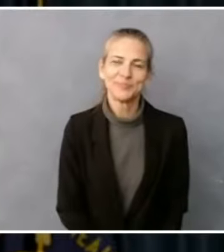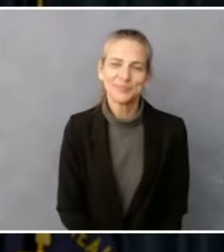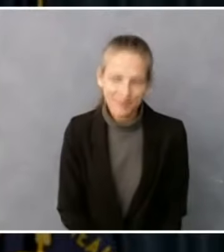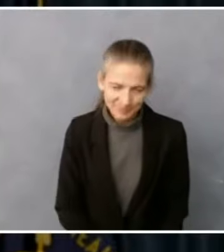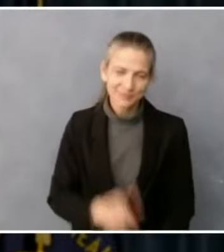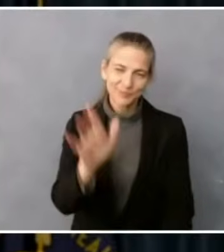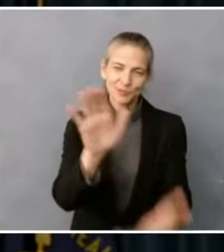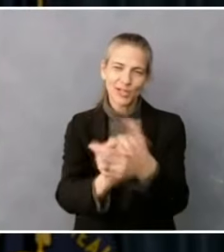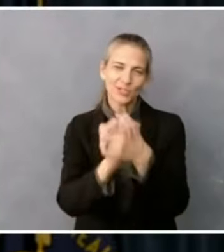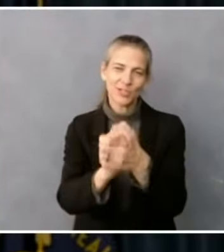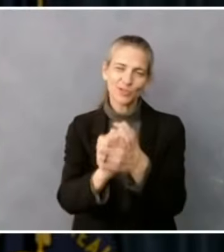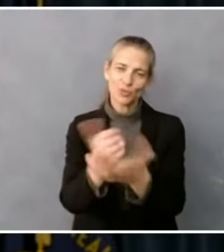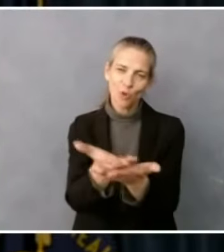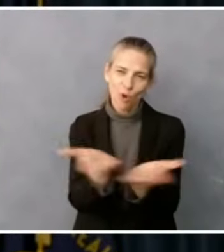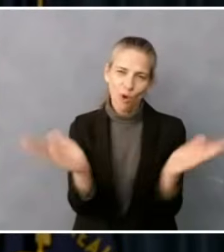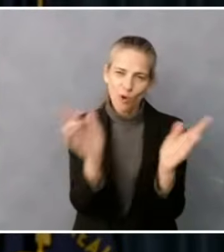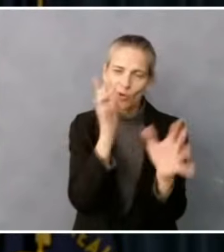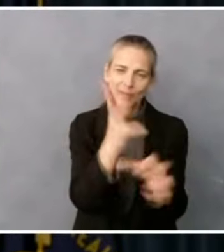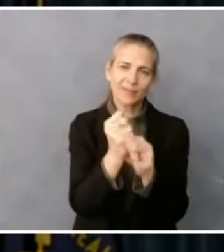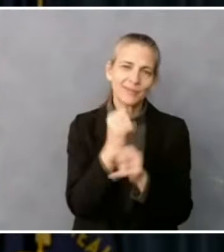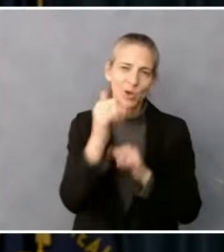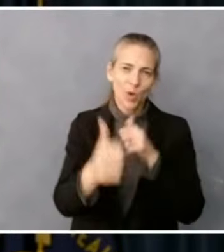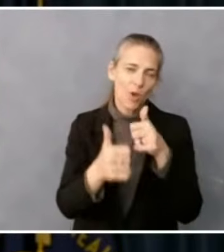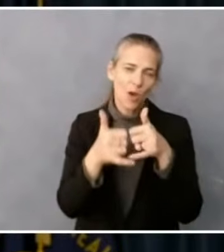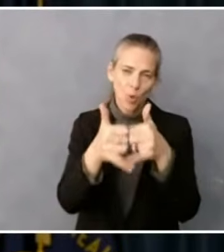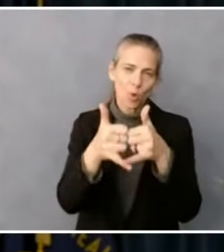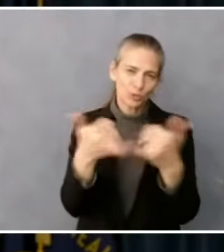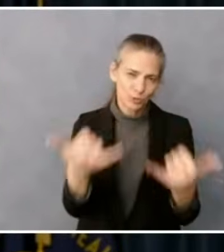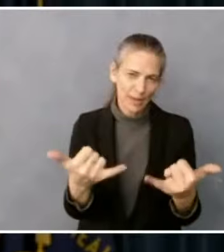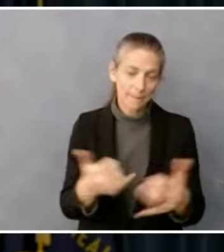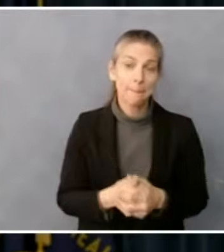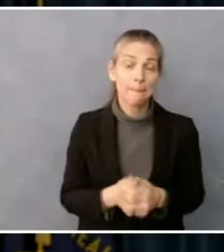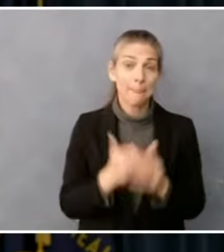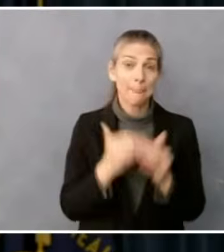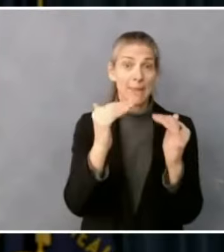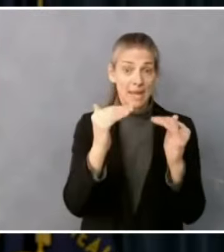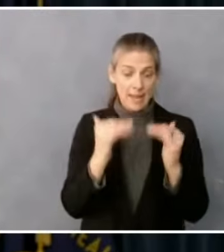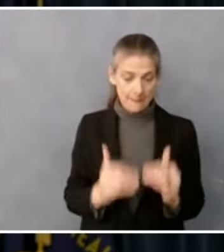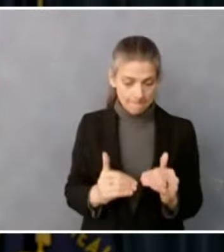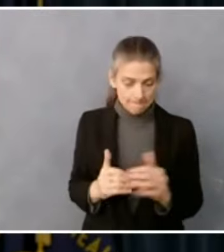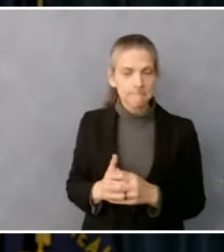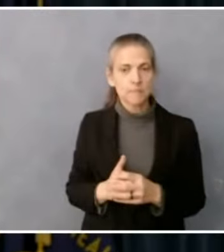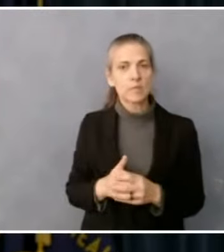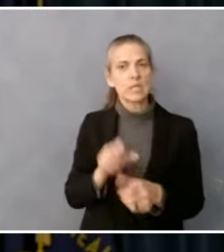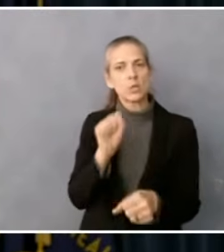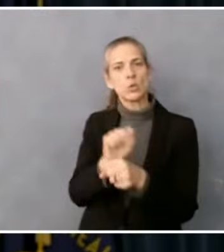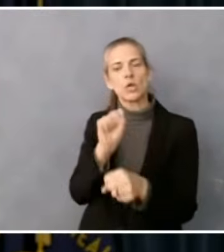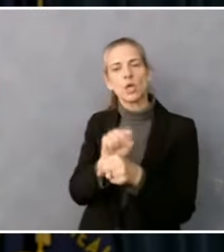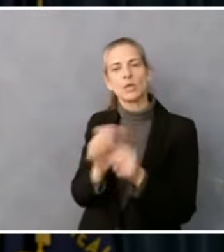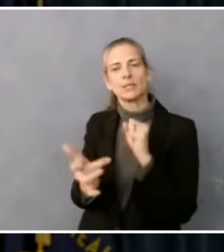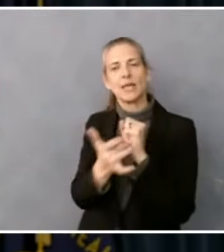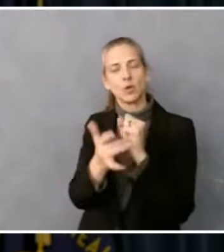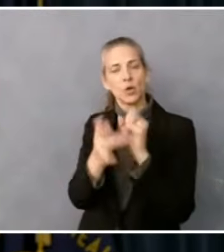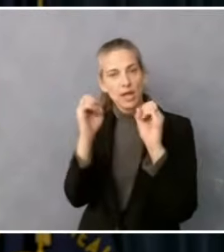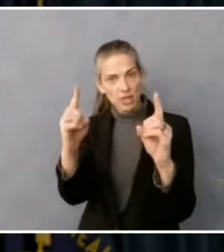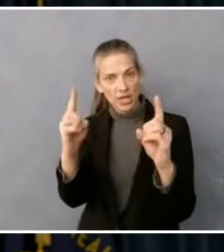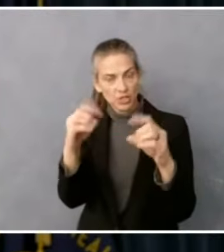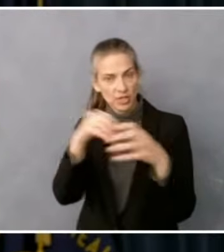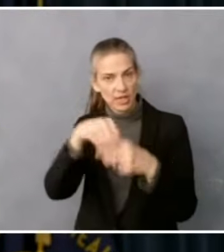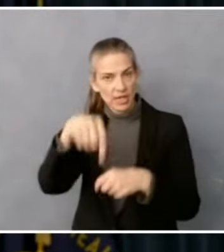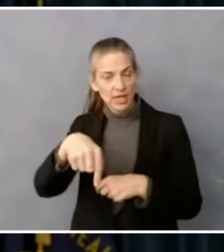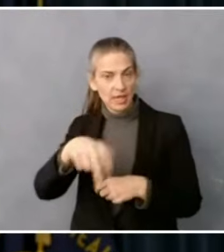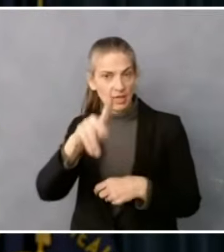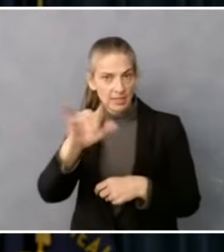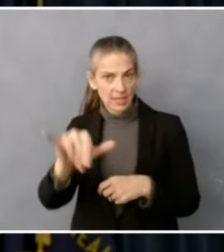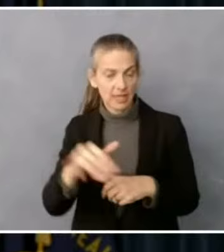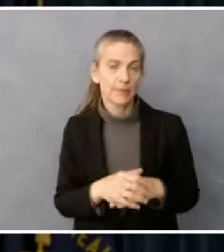Congratulations to all those receiving awards today. Next up, we're highlighting career and technical education in the Commonwealth. As we